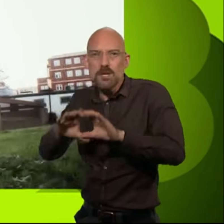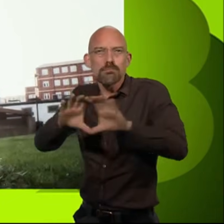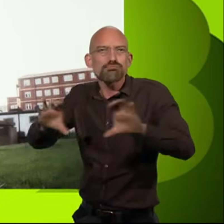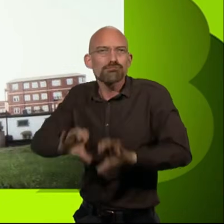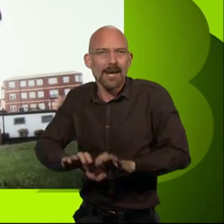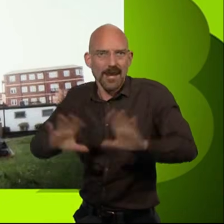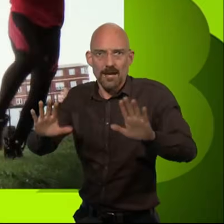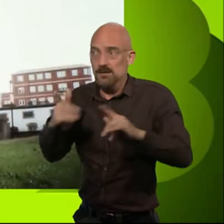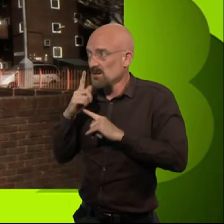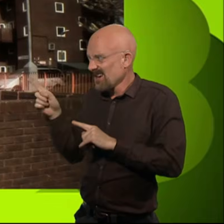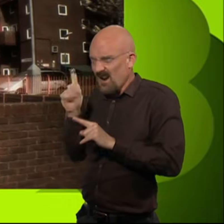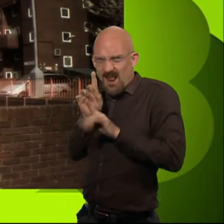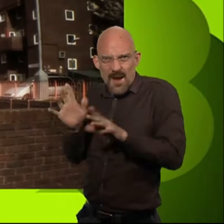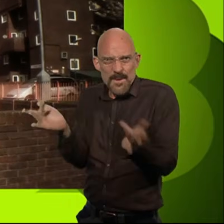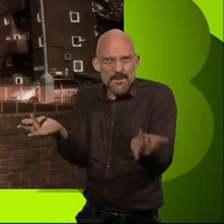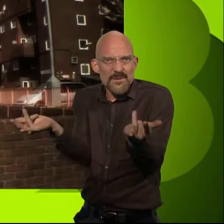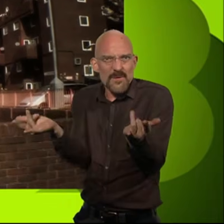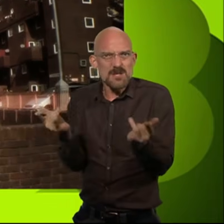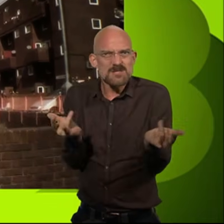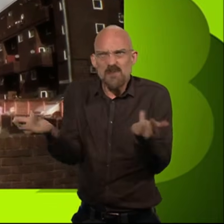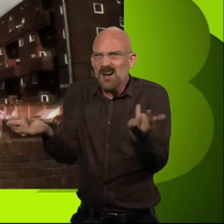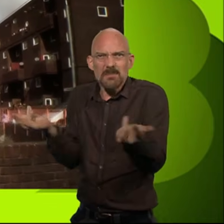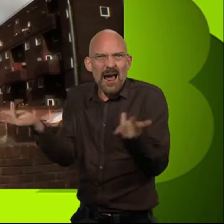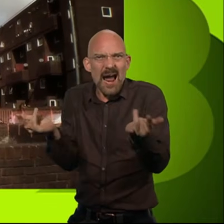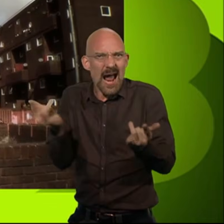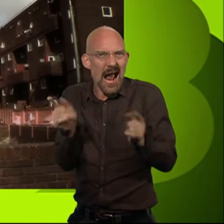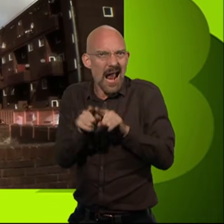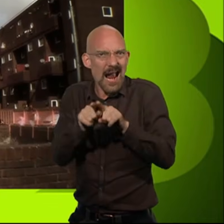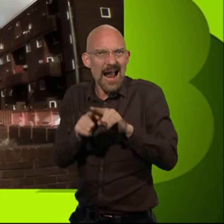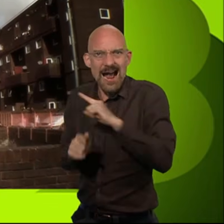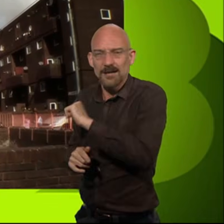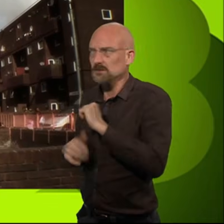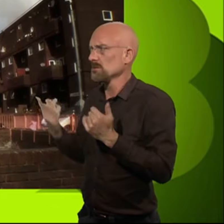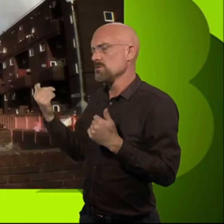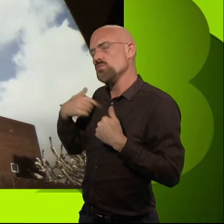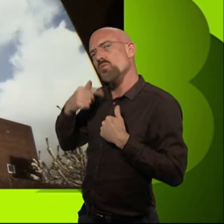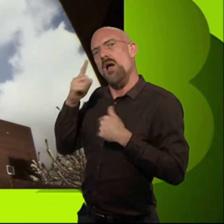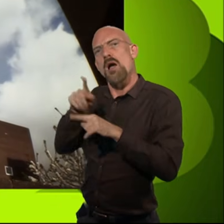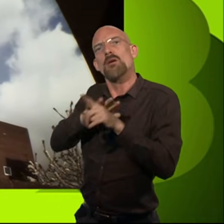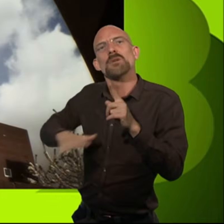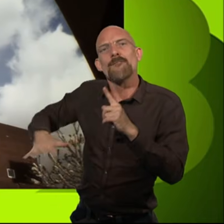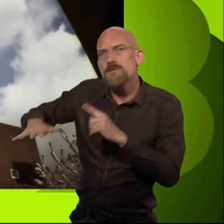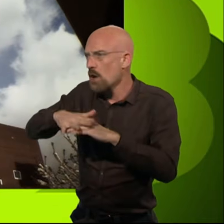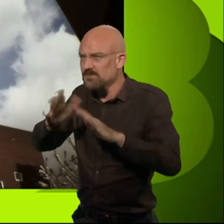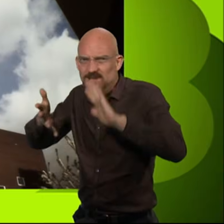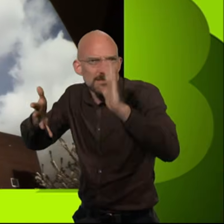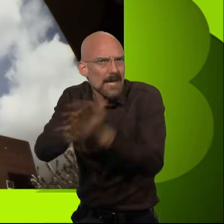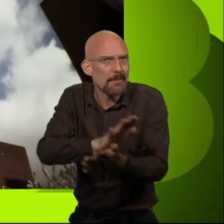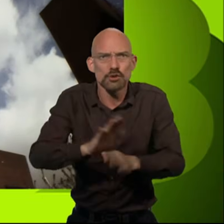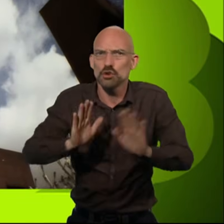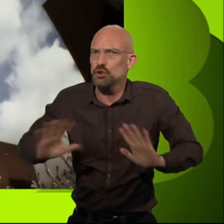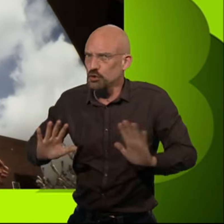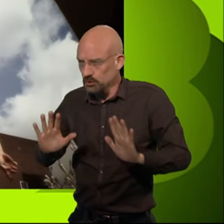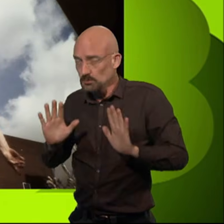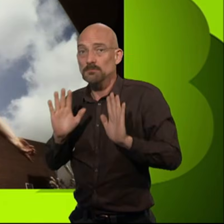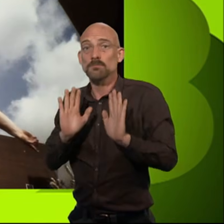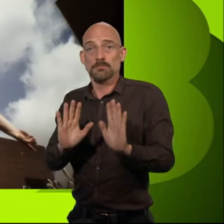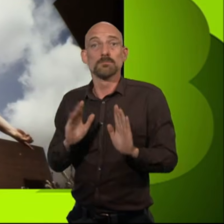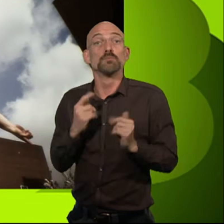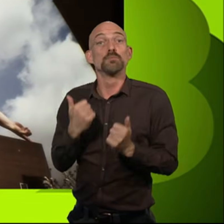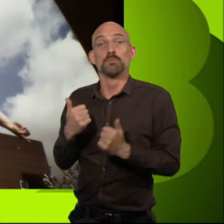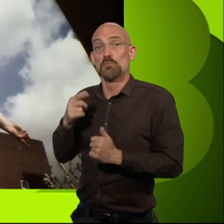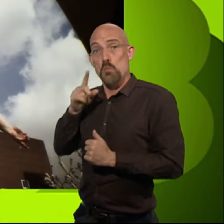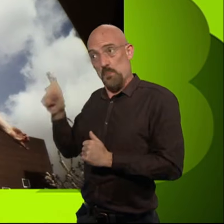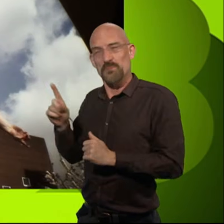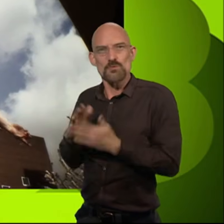And did you know Tim is one of the few free runners in the world able to control a one-handed handstand? So how does Tim's